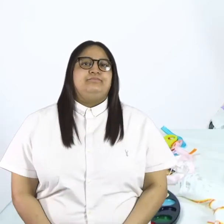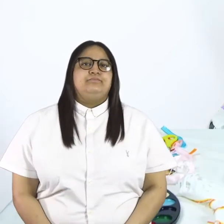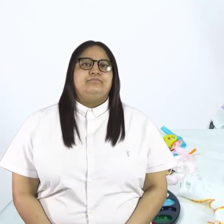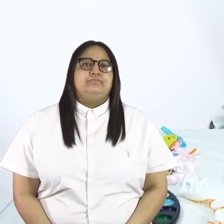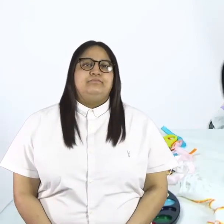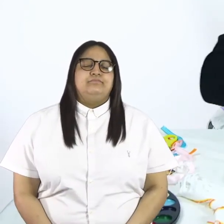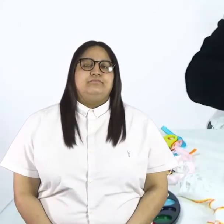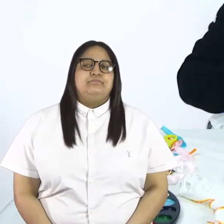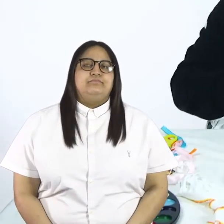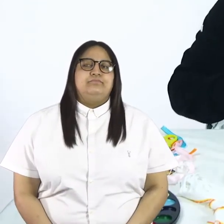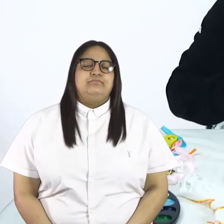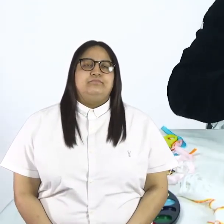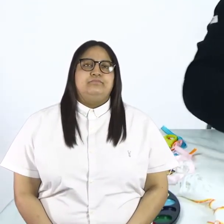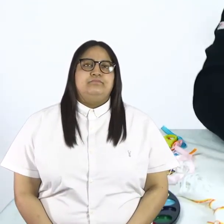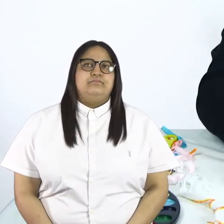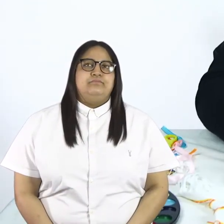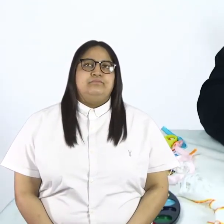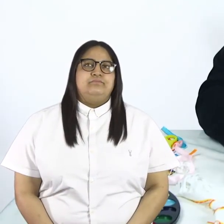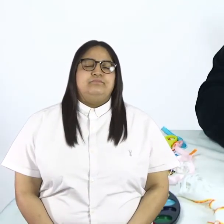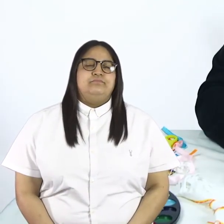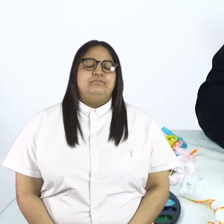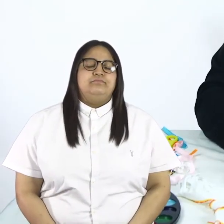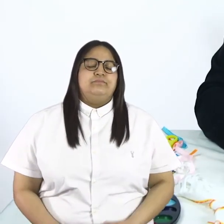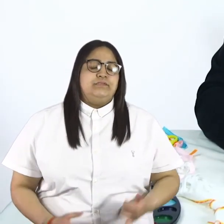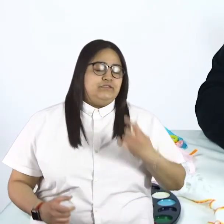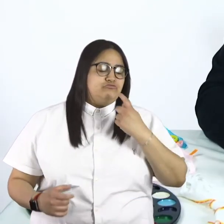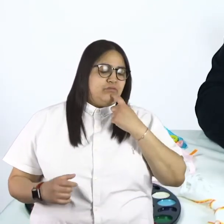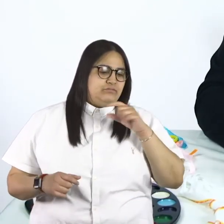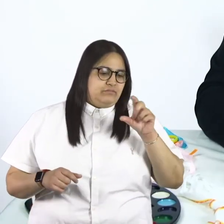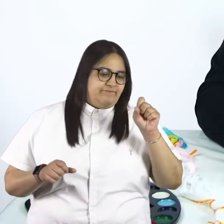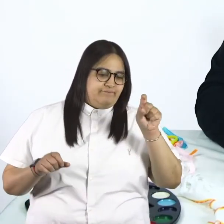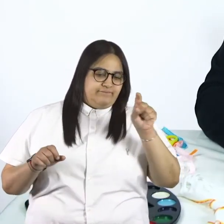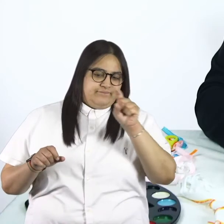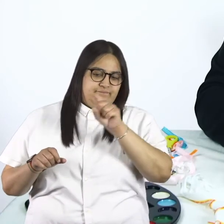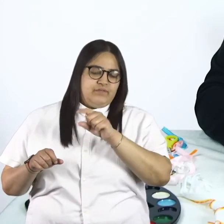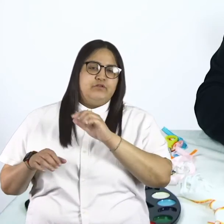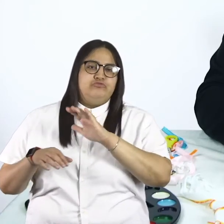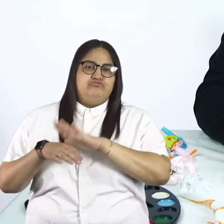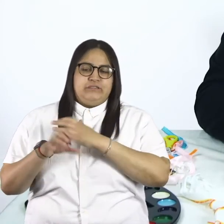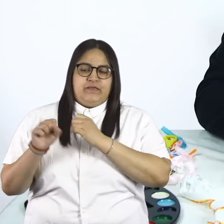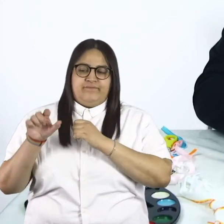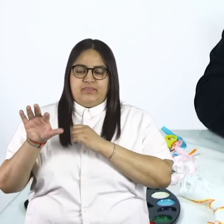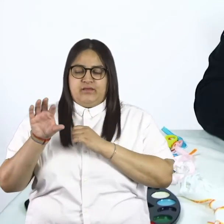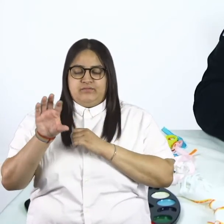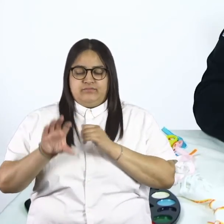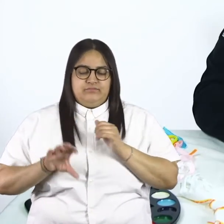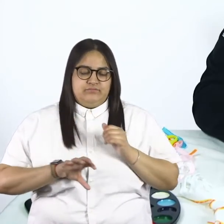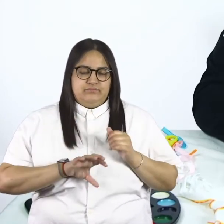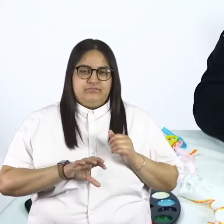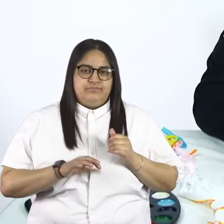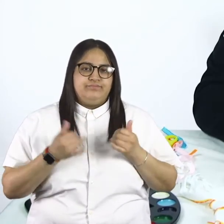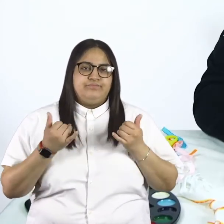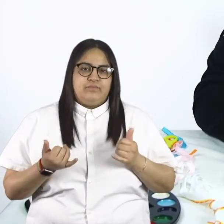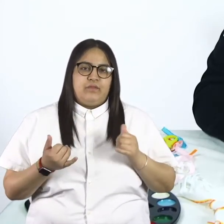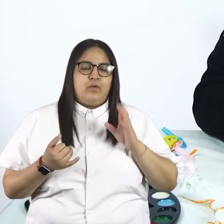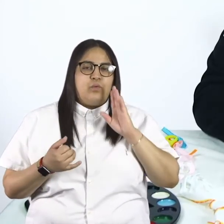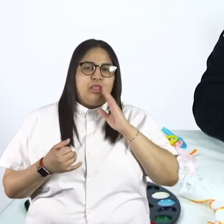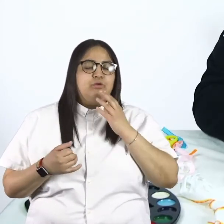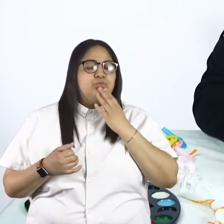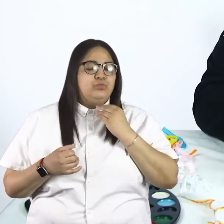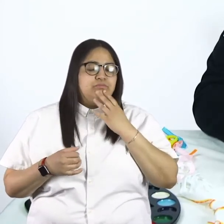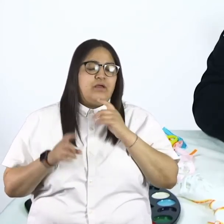is, you see the red kind of goes with the red here, and the green kind of goes with the green there. So I'm now gonna use the